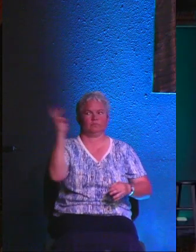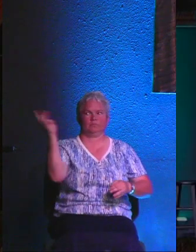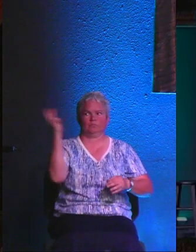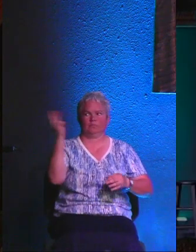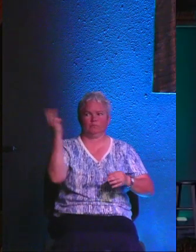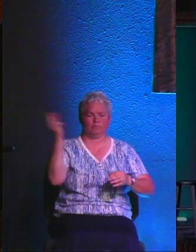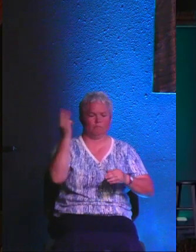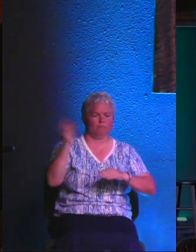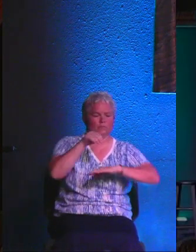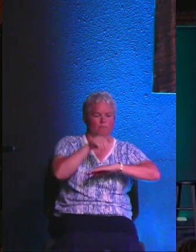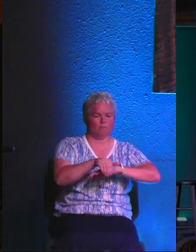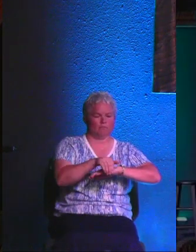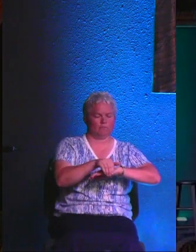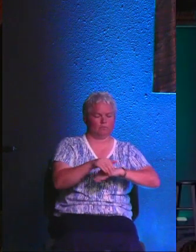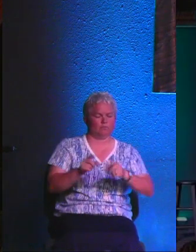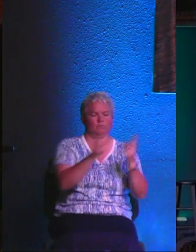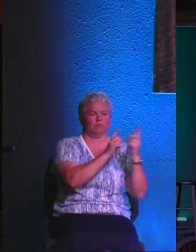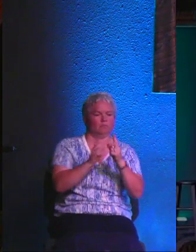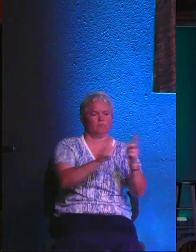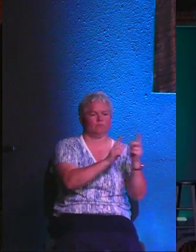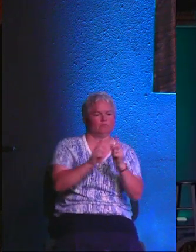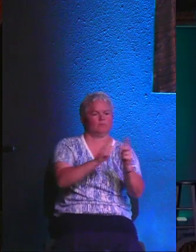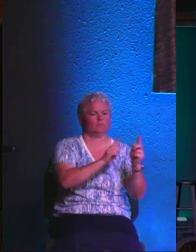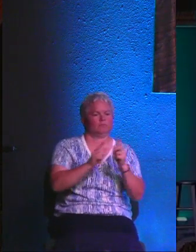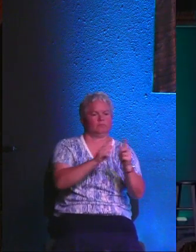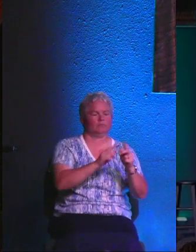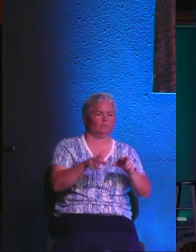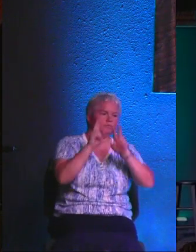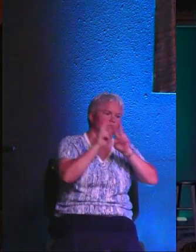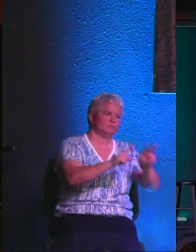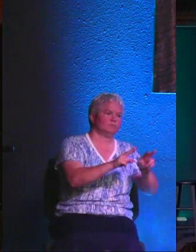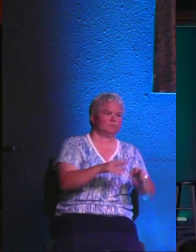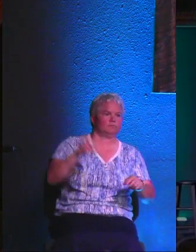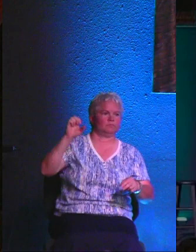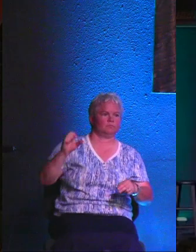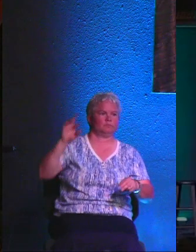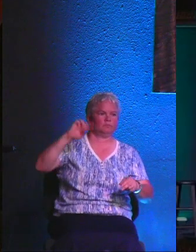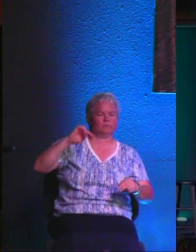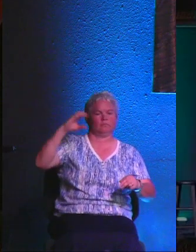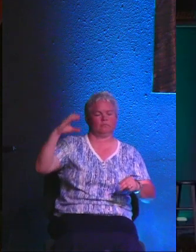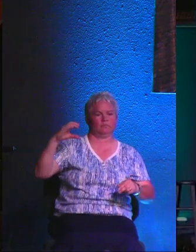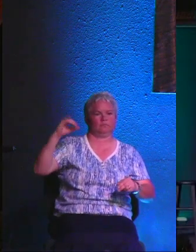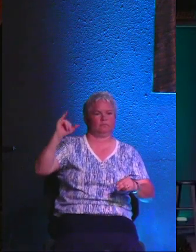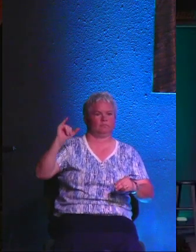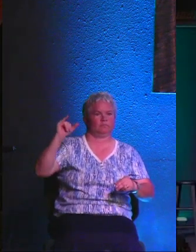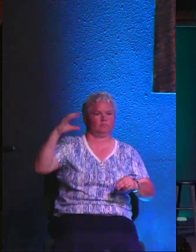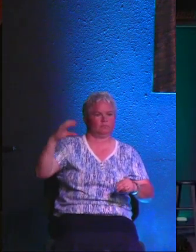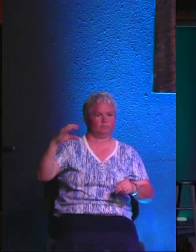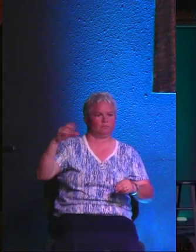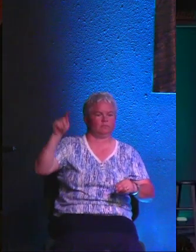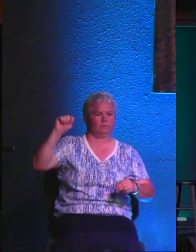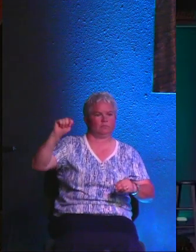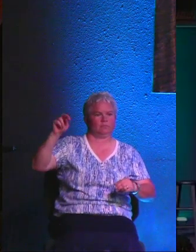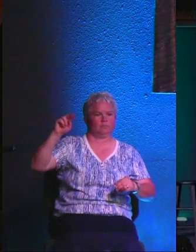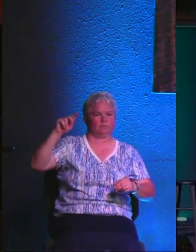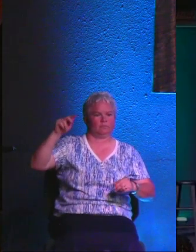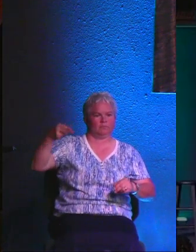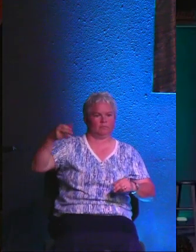Wednesday nights, please do. And with that being said, I want to invite Eric and Thaddeus. Come on up.